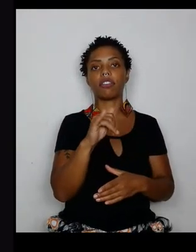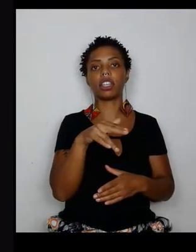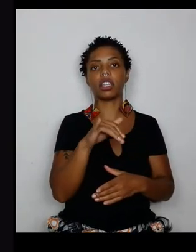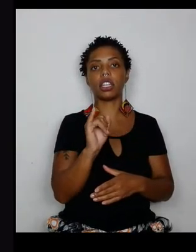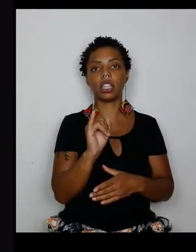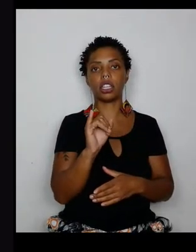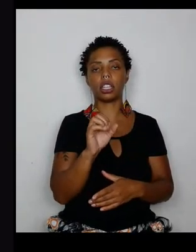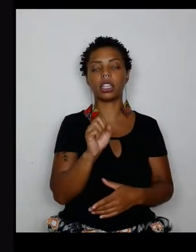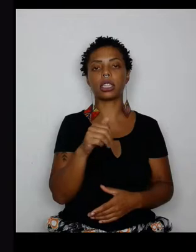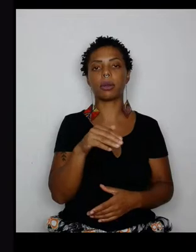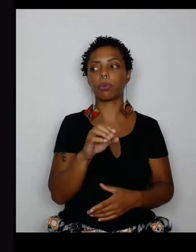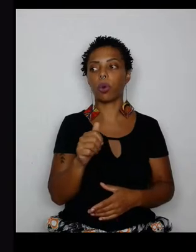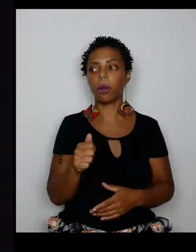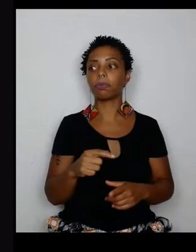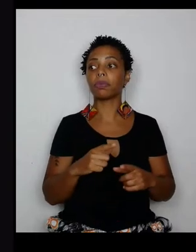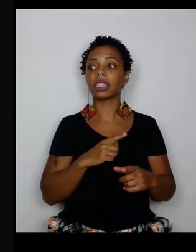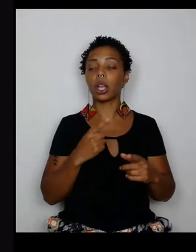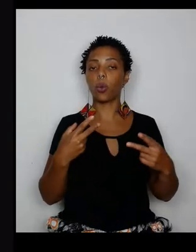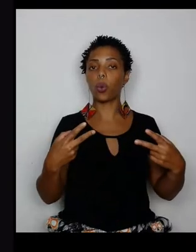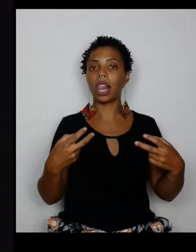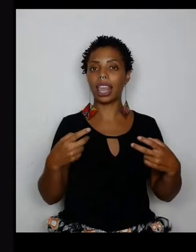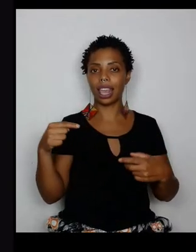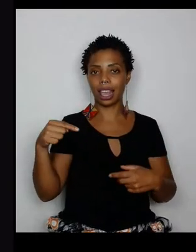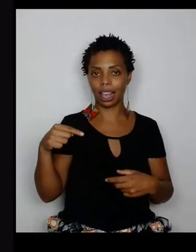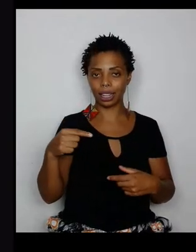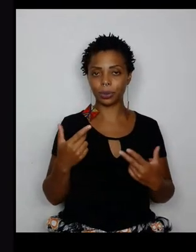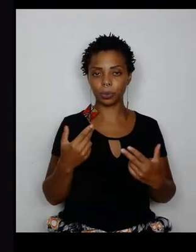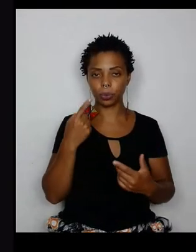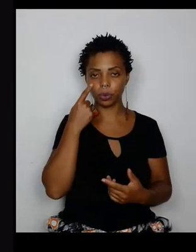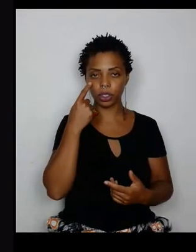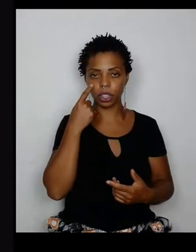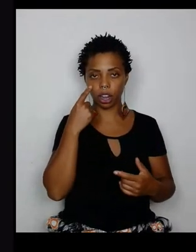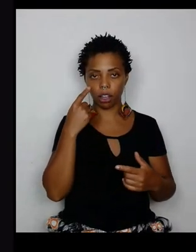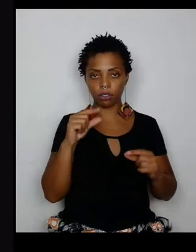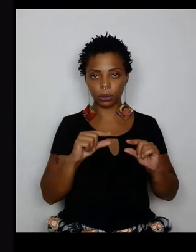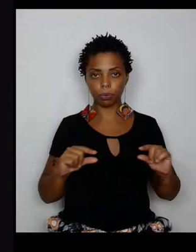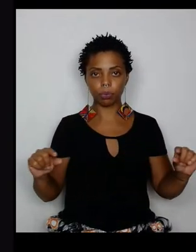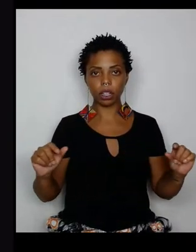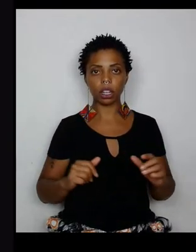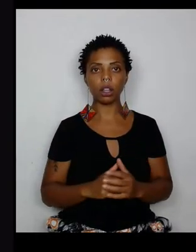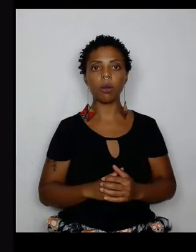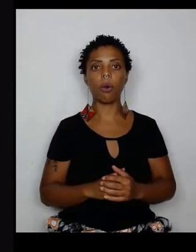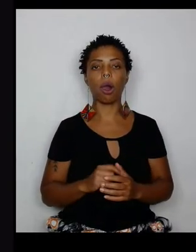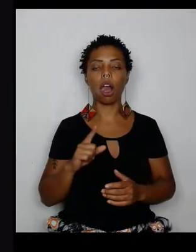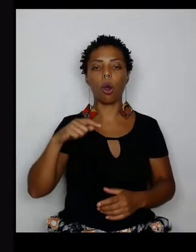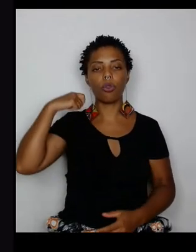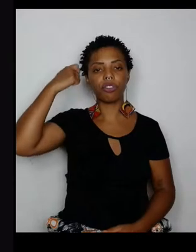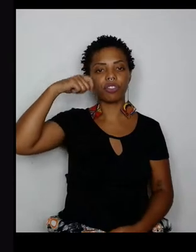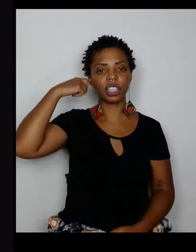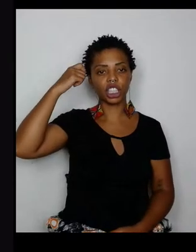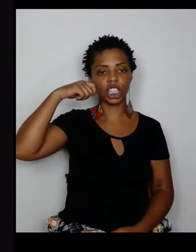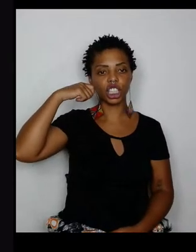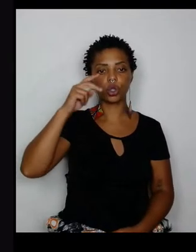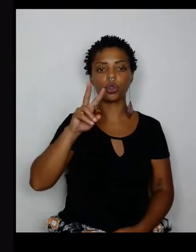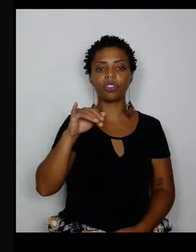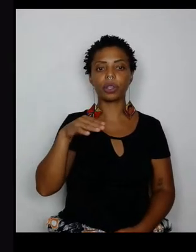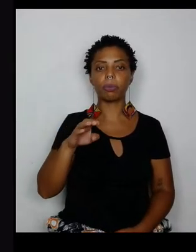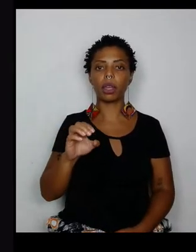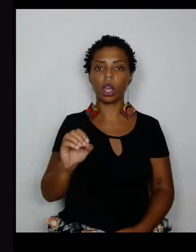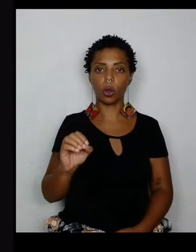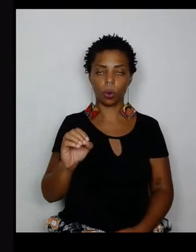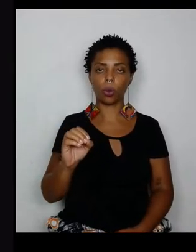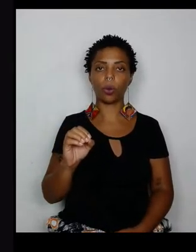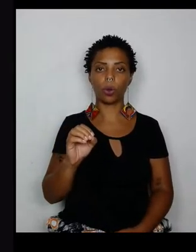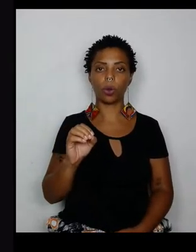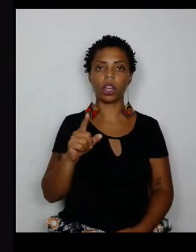is a teaser of this on vimeo uh called first impressions where she essentially presents a